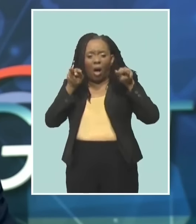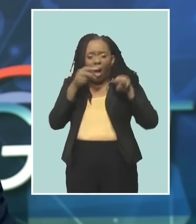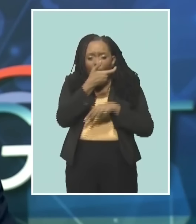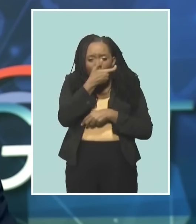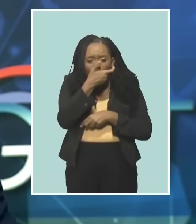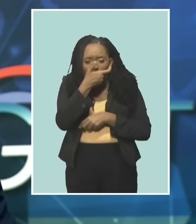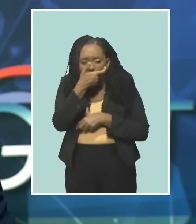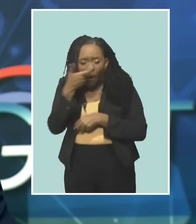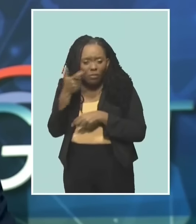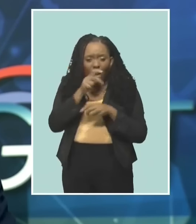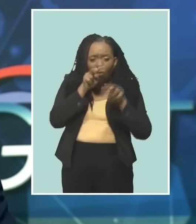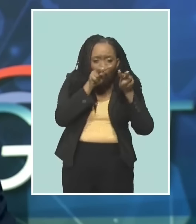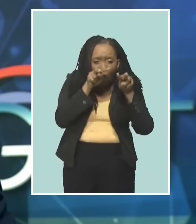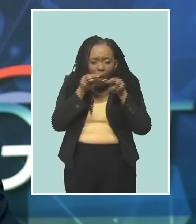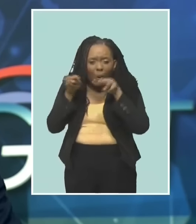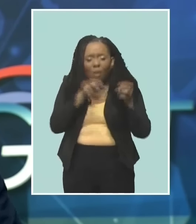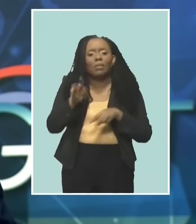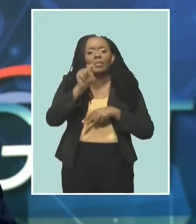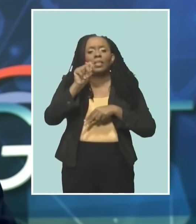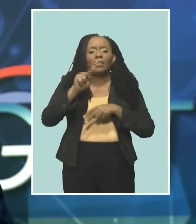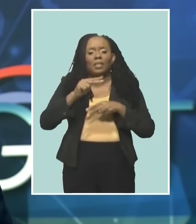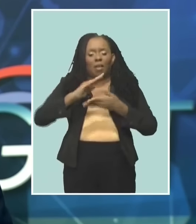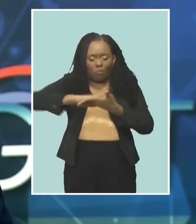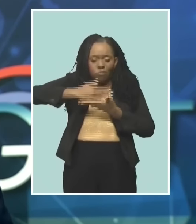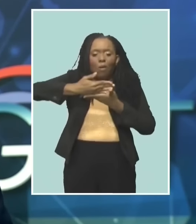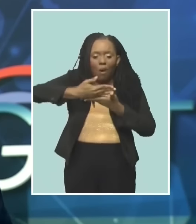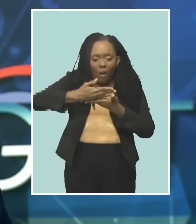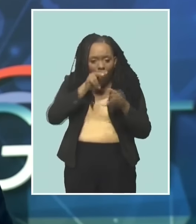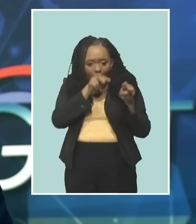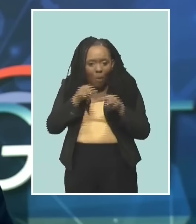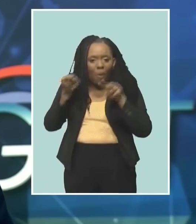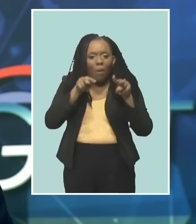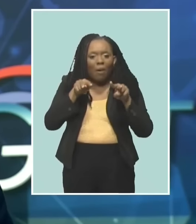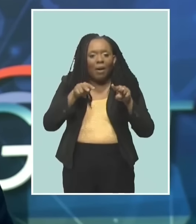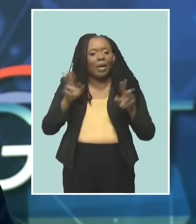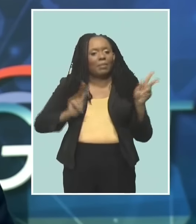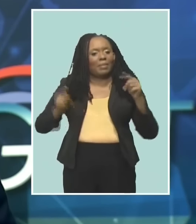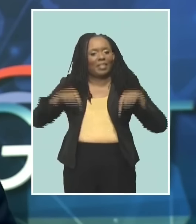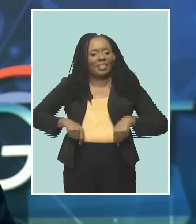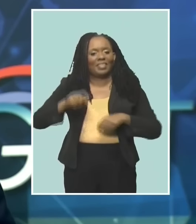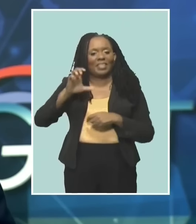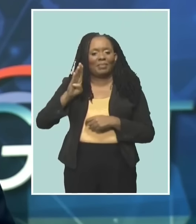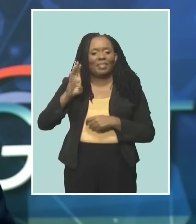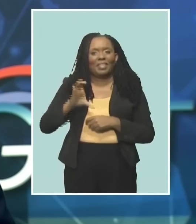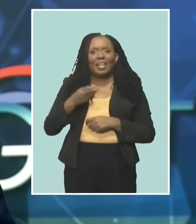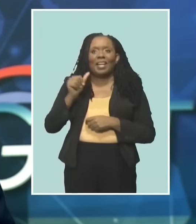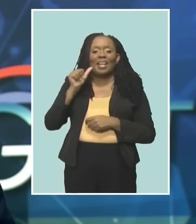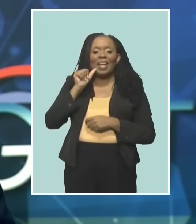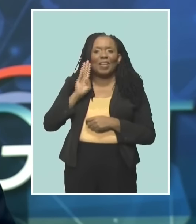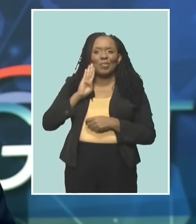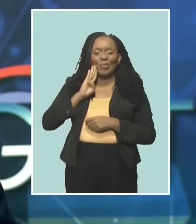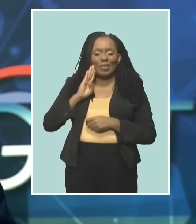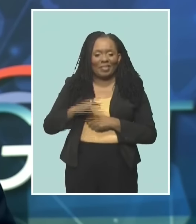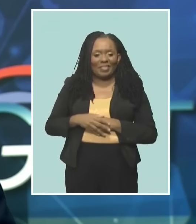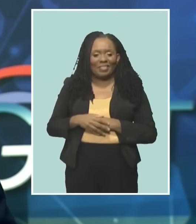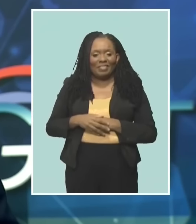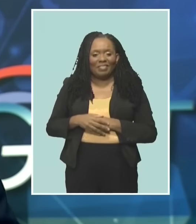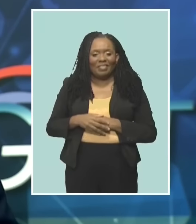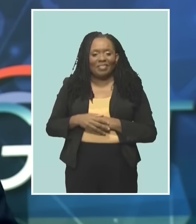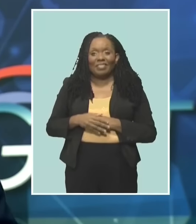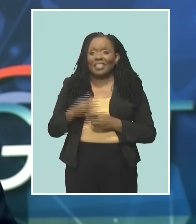to televisions and other devices to watch her performance, among them the folks here at the CBC, including our own Anne-Marie